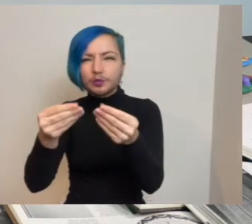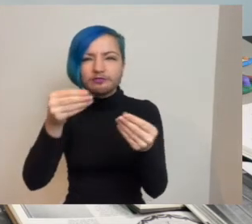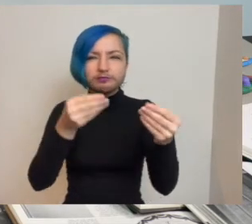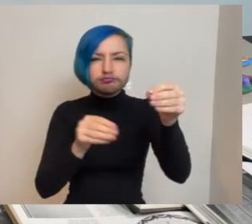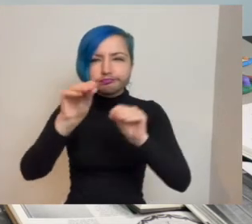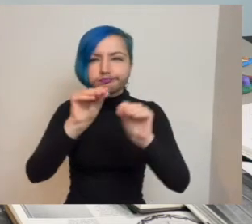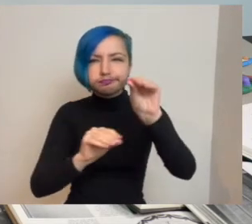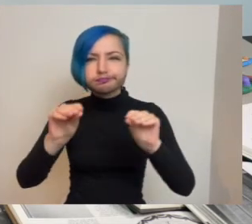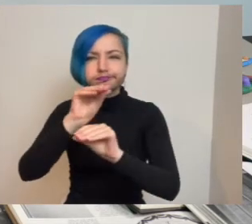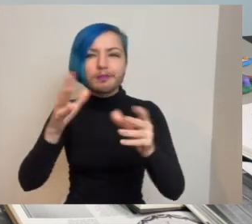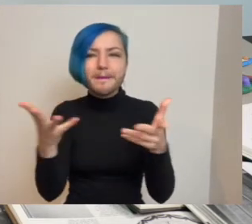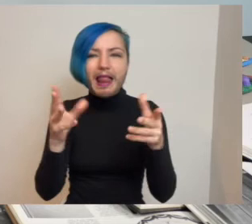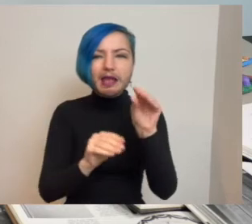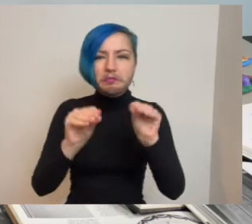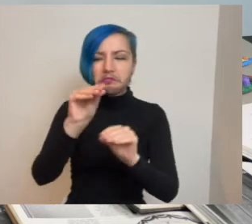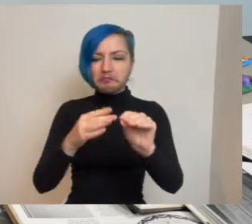around, play with the composition a bit more.